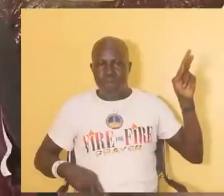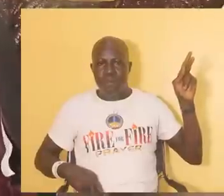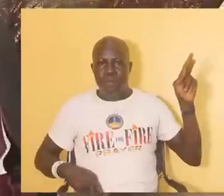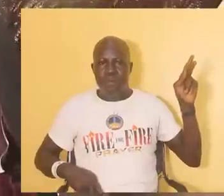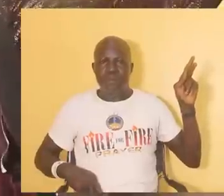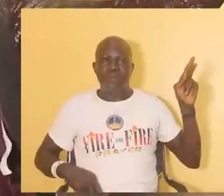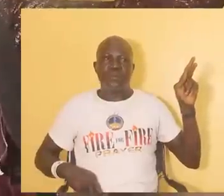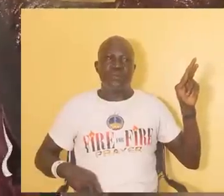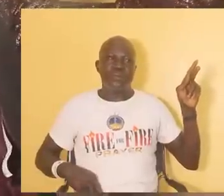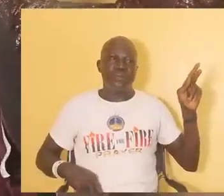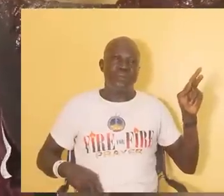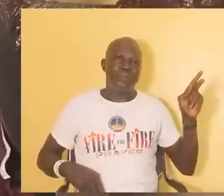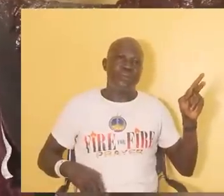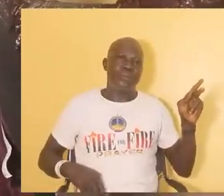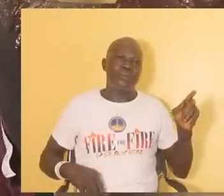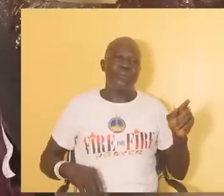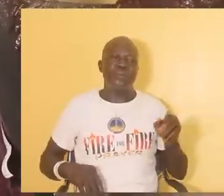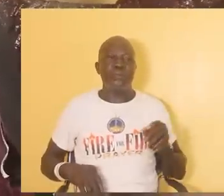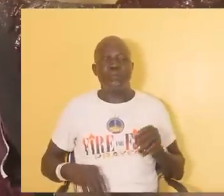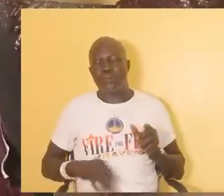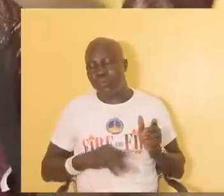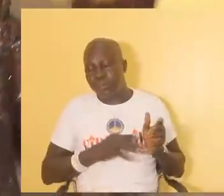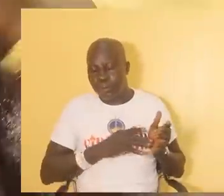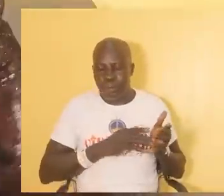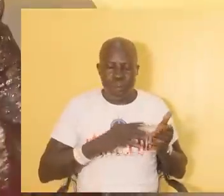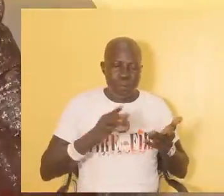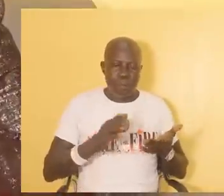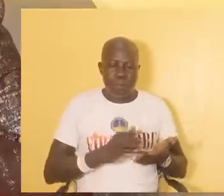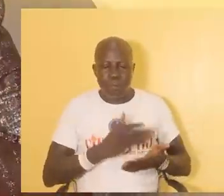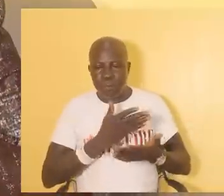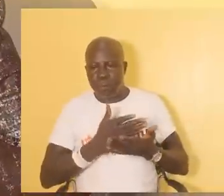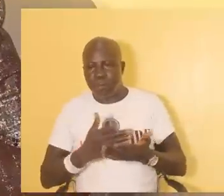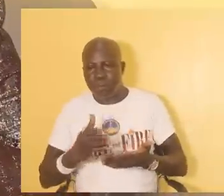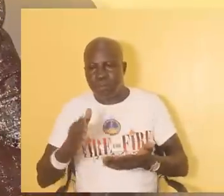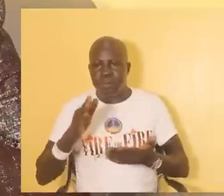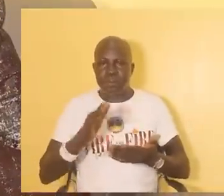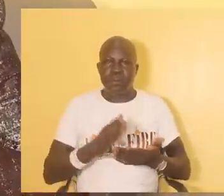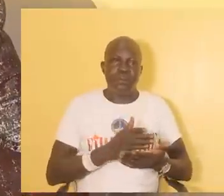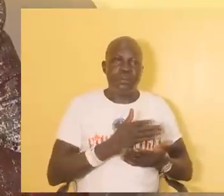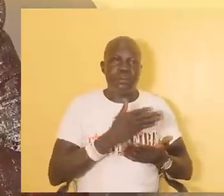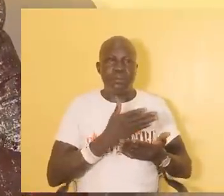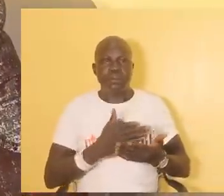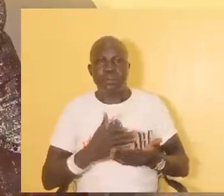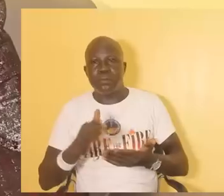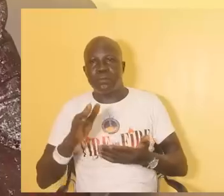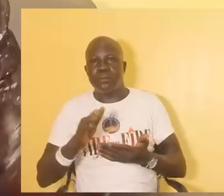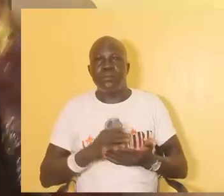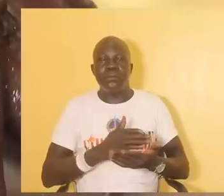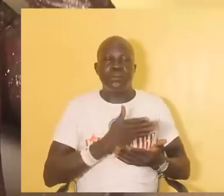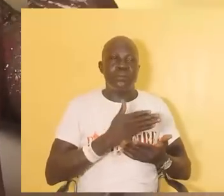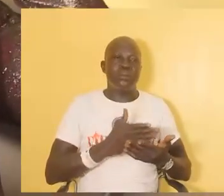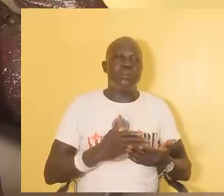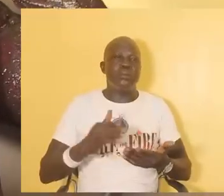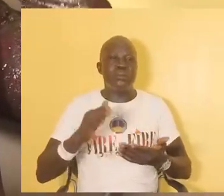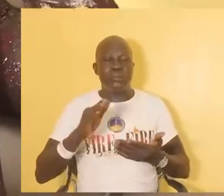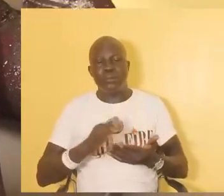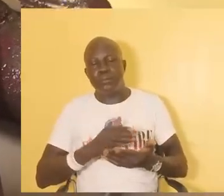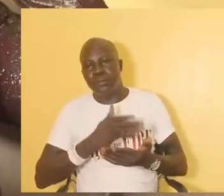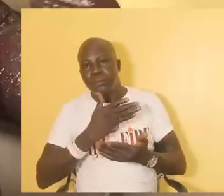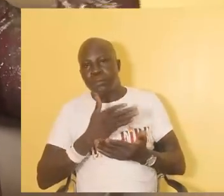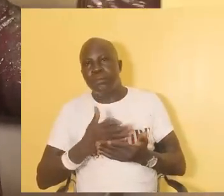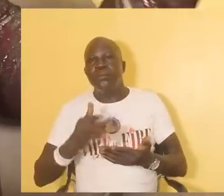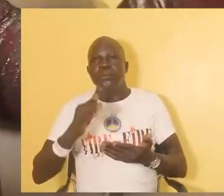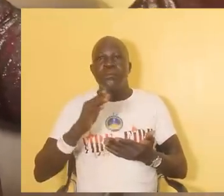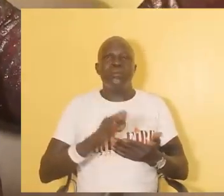baba yakuba mi sile oju ma ti mi lojo re o fa gege mi lo